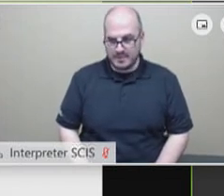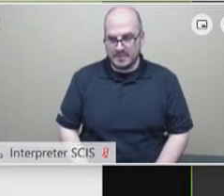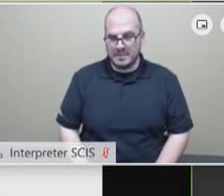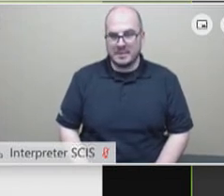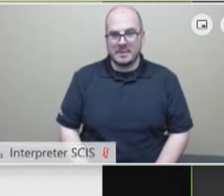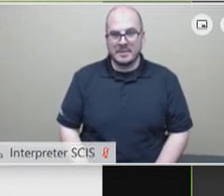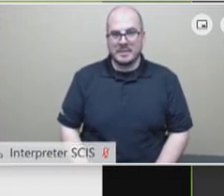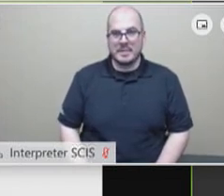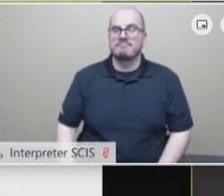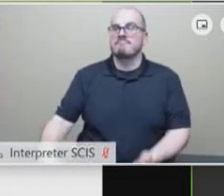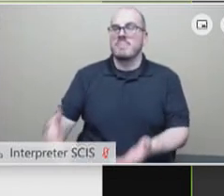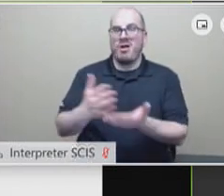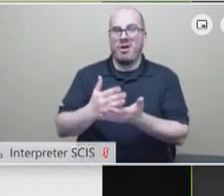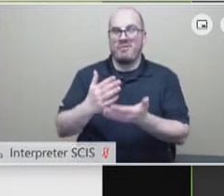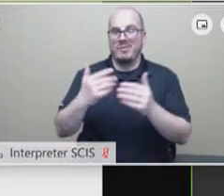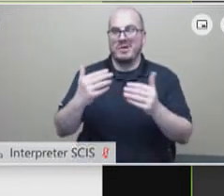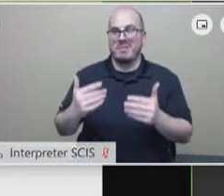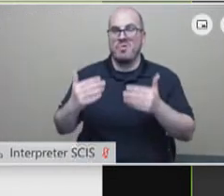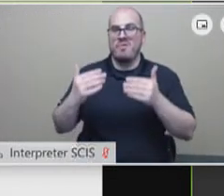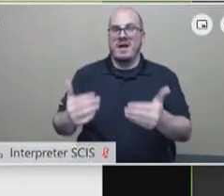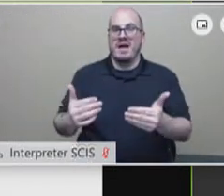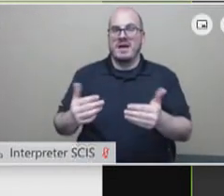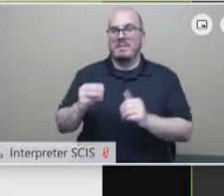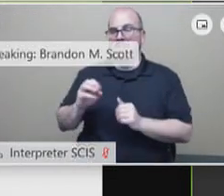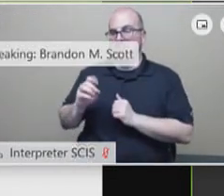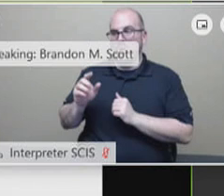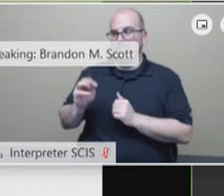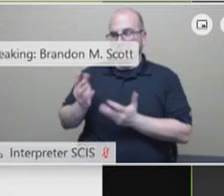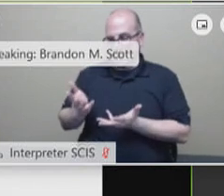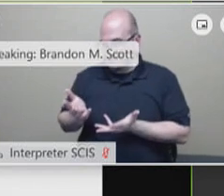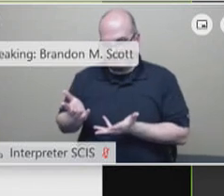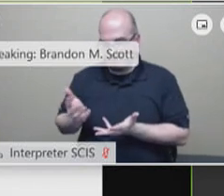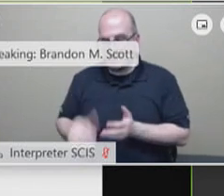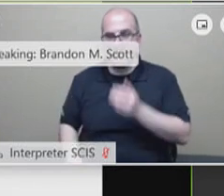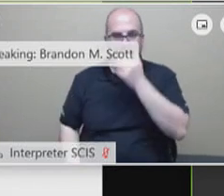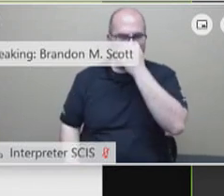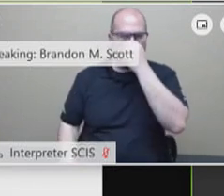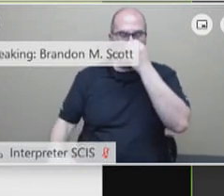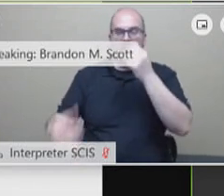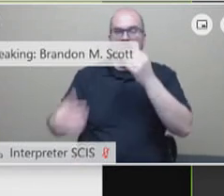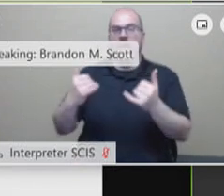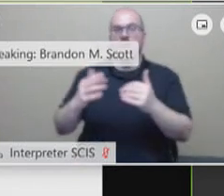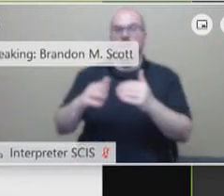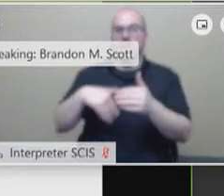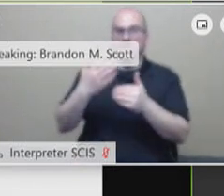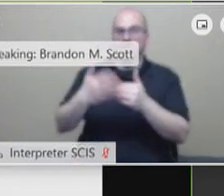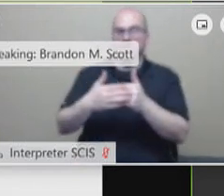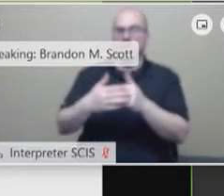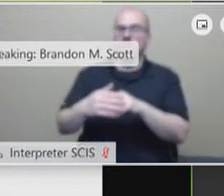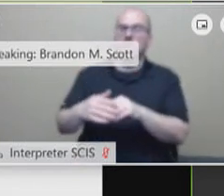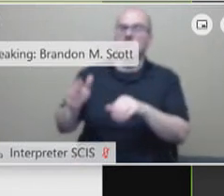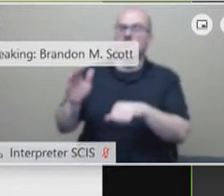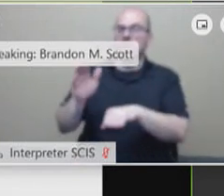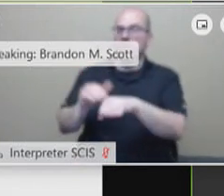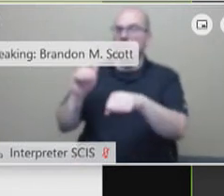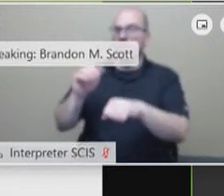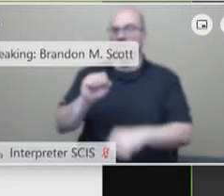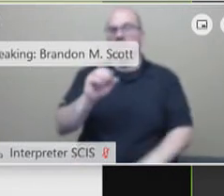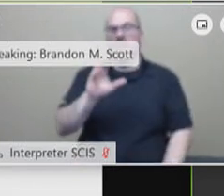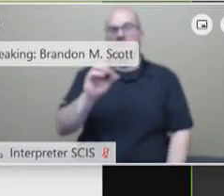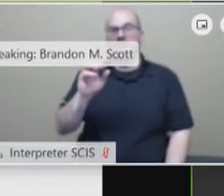All right, we're going to move on from Ms. Odom. We are now going to go to Scott